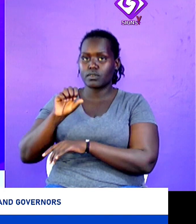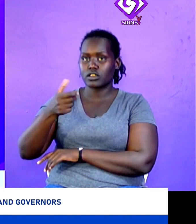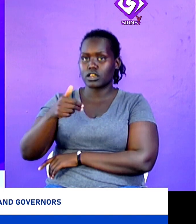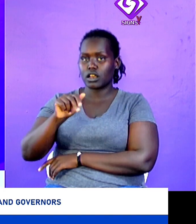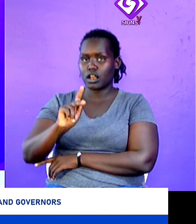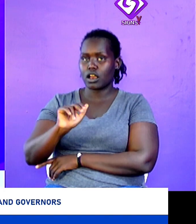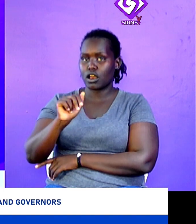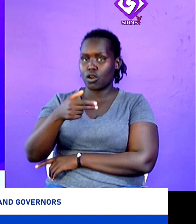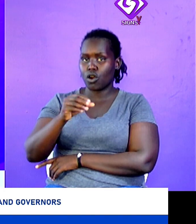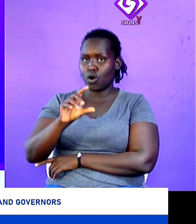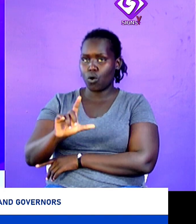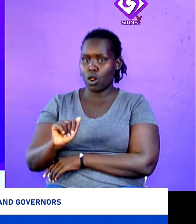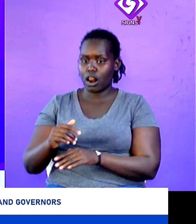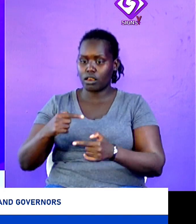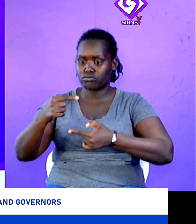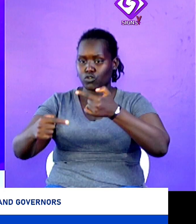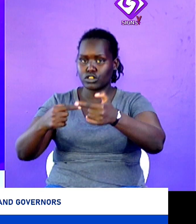continue.